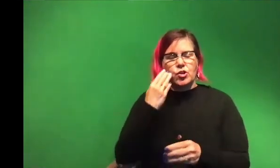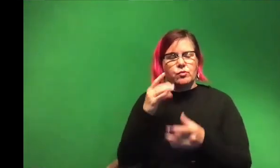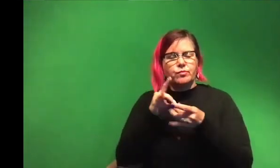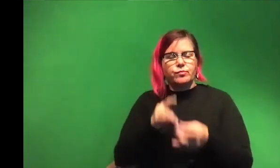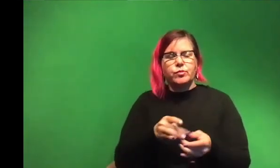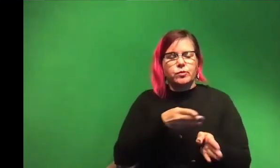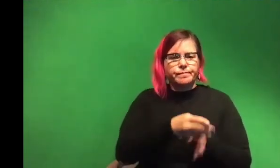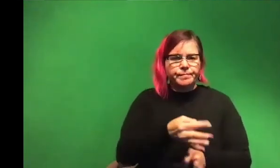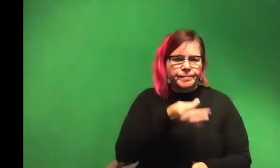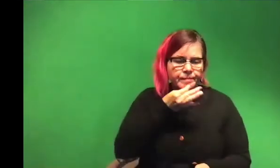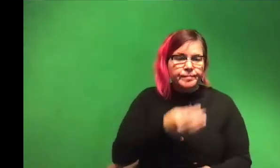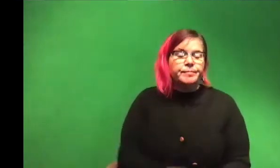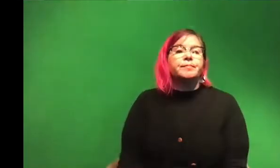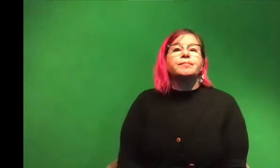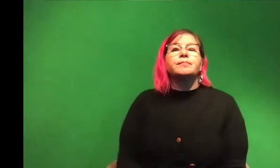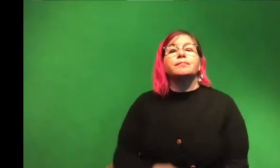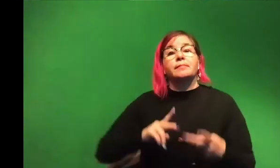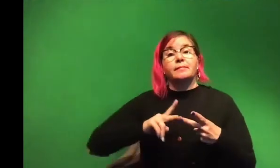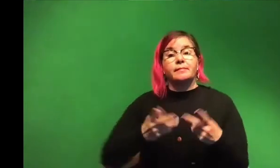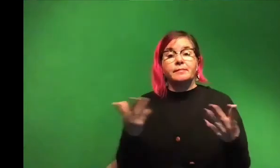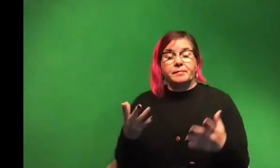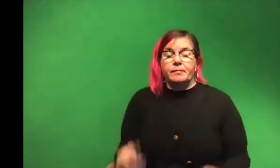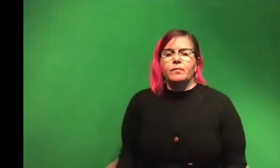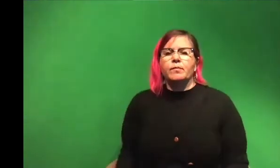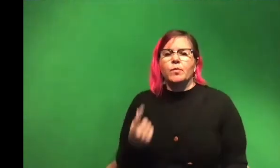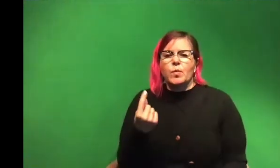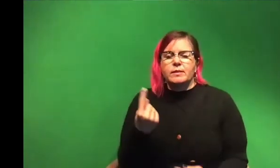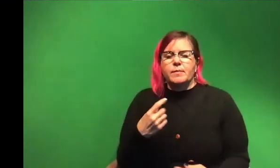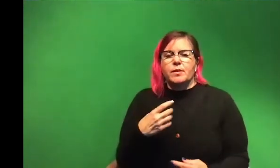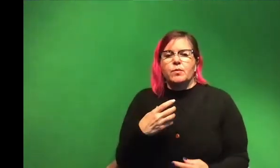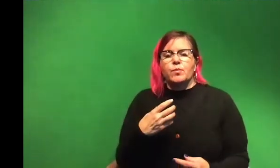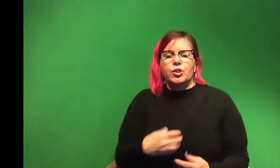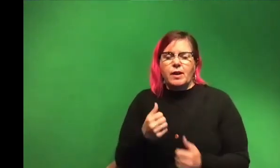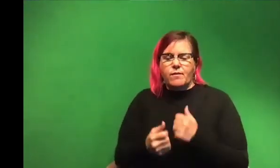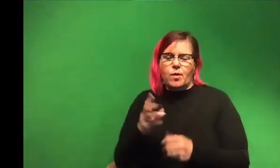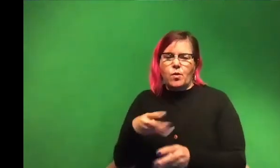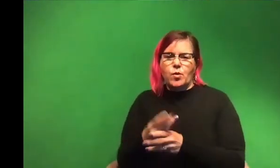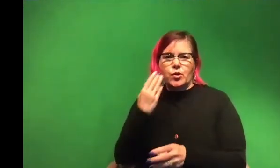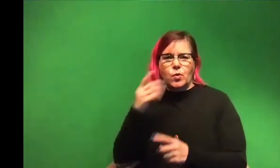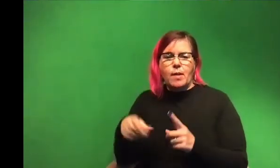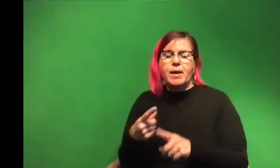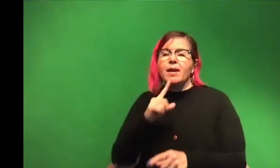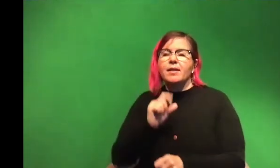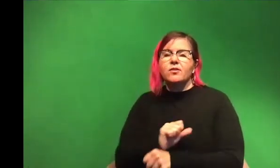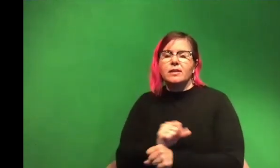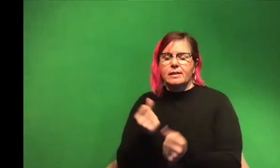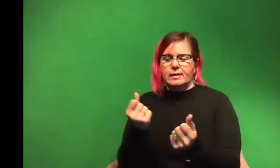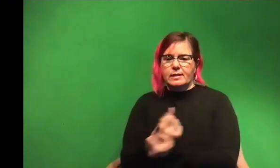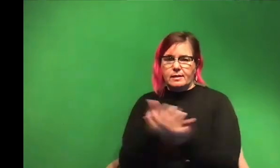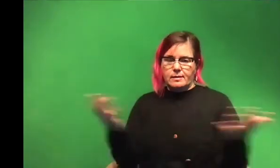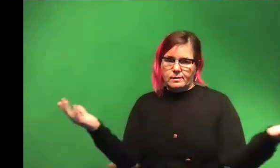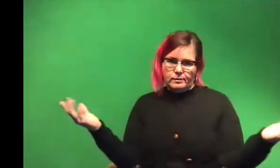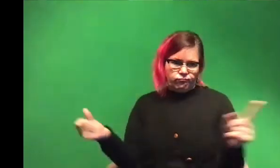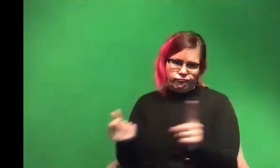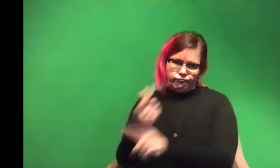your area of expertise? And the second question is, what is something that you wish everybody in the world knew about literally anything? It can